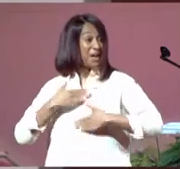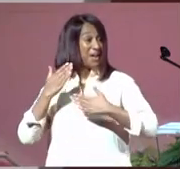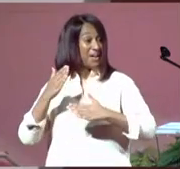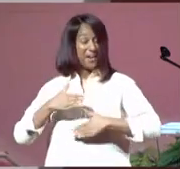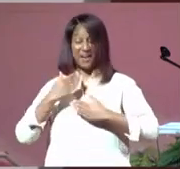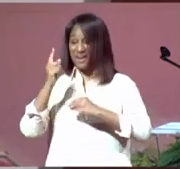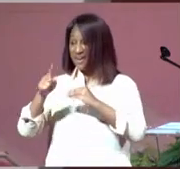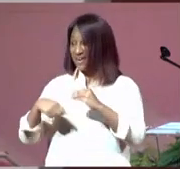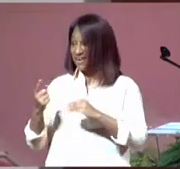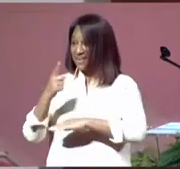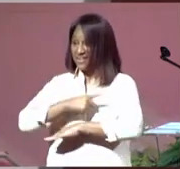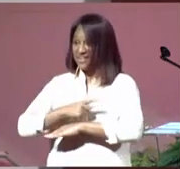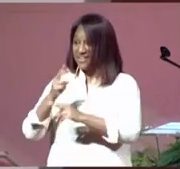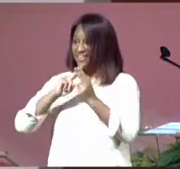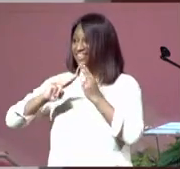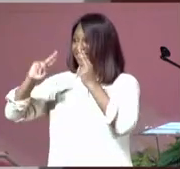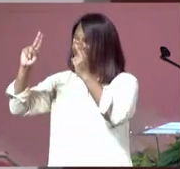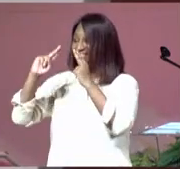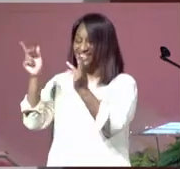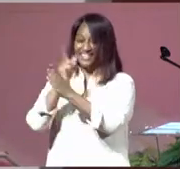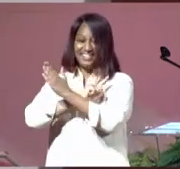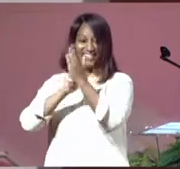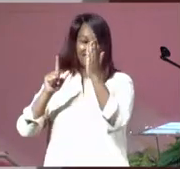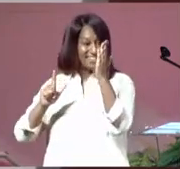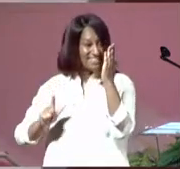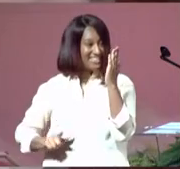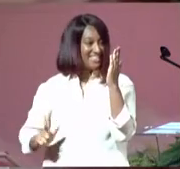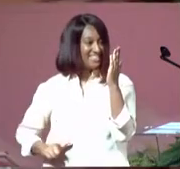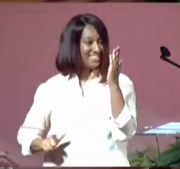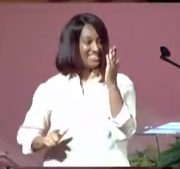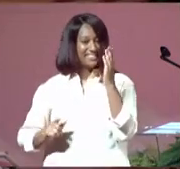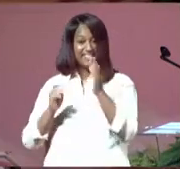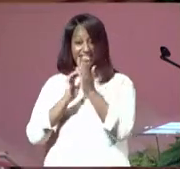bless you in your holy son, Jesus' name. Amen.